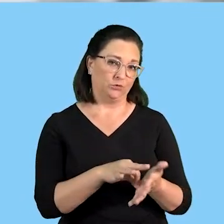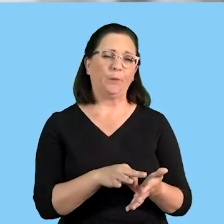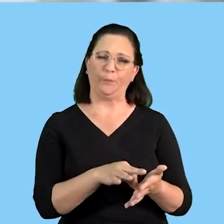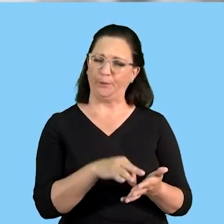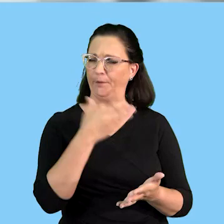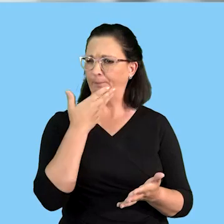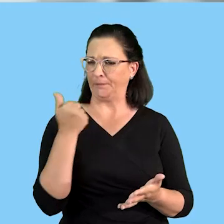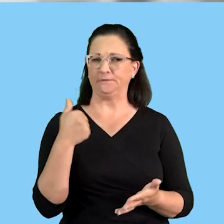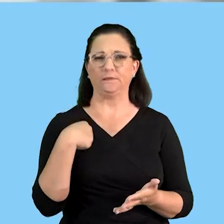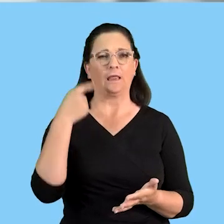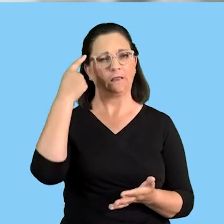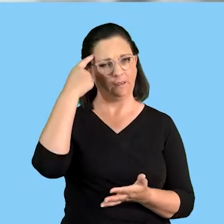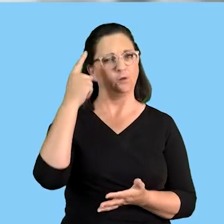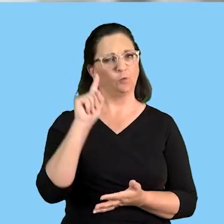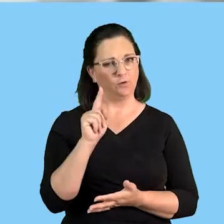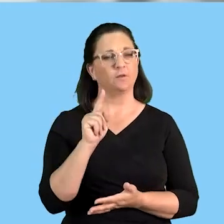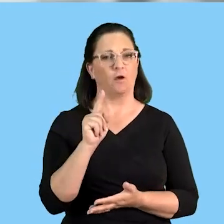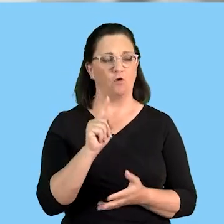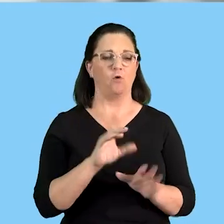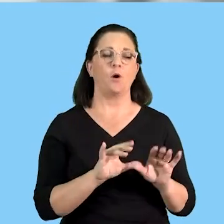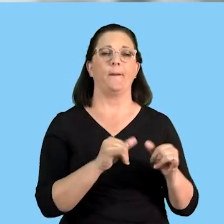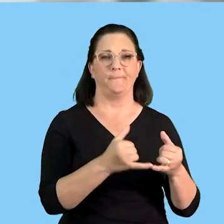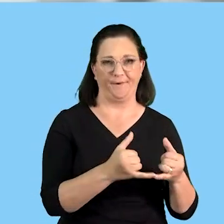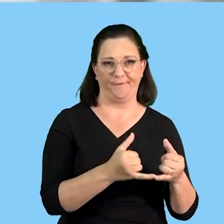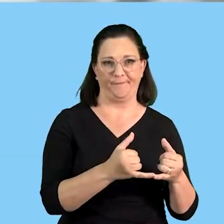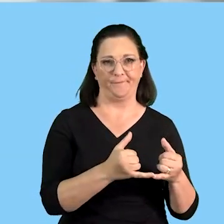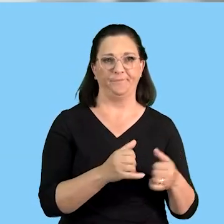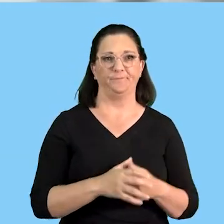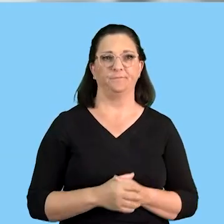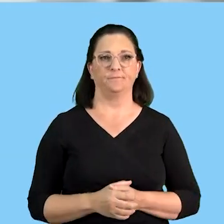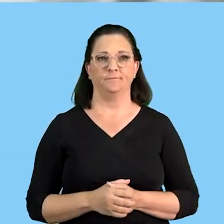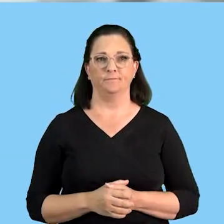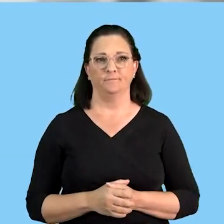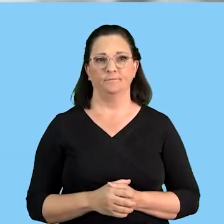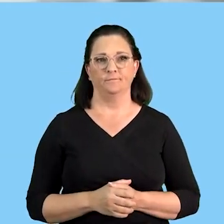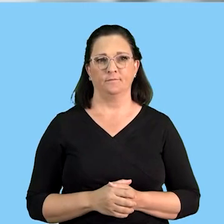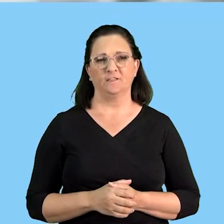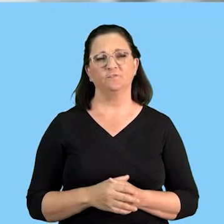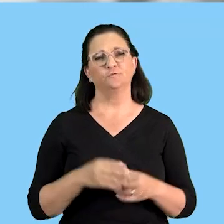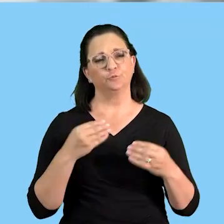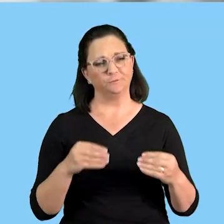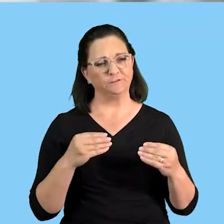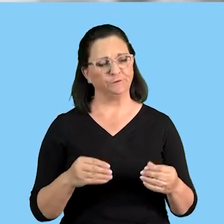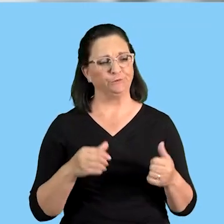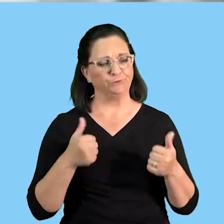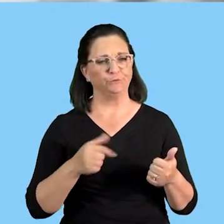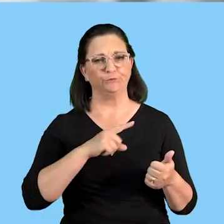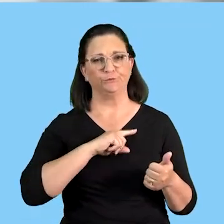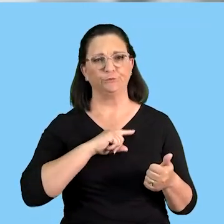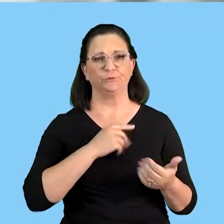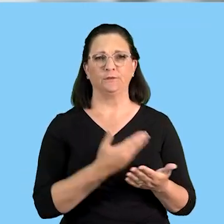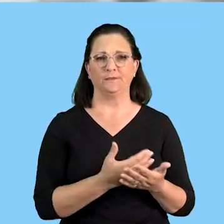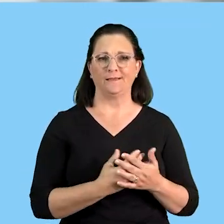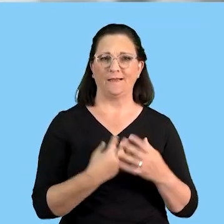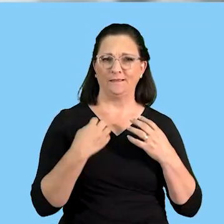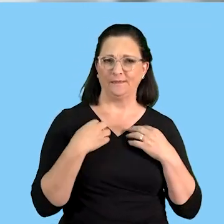would recommend, it would be your company. Your company is the best for investment because you get your assets